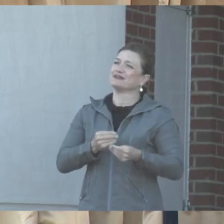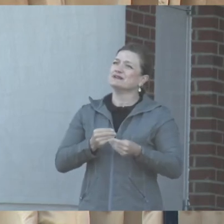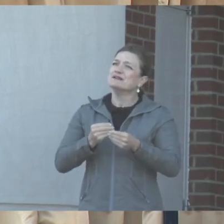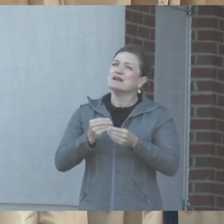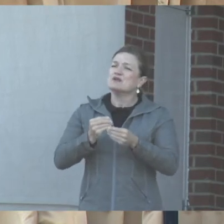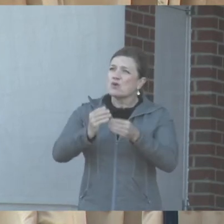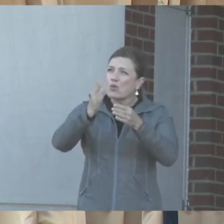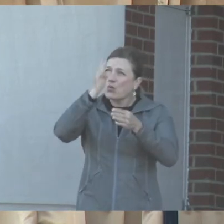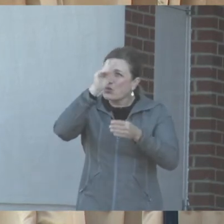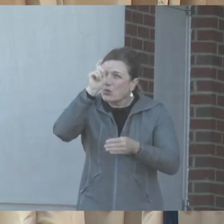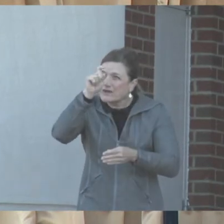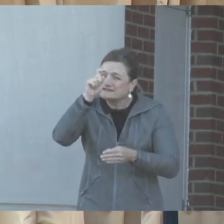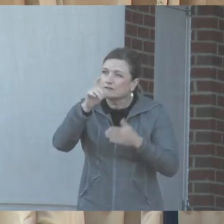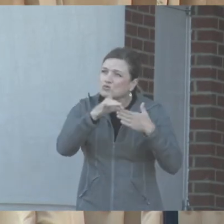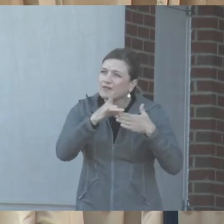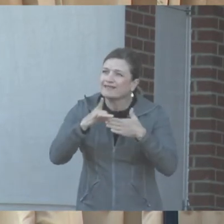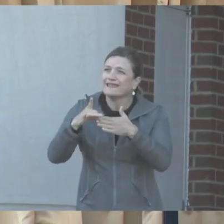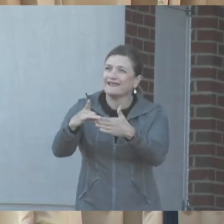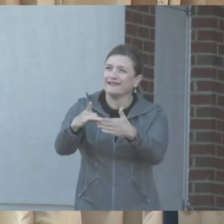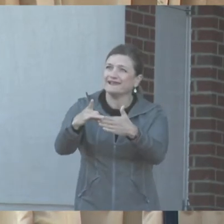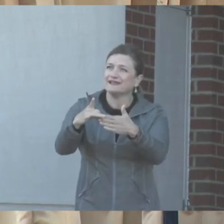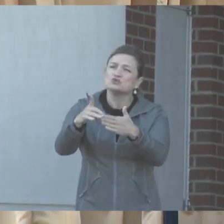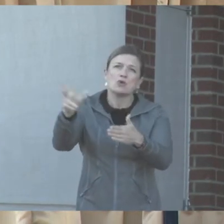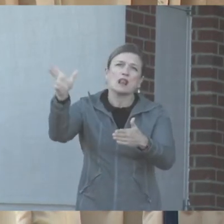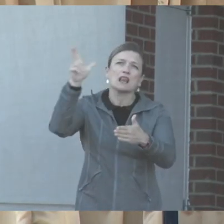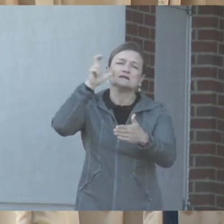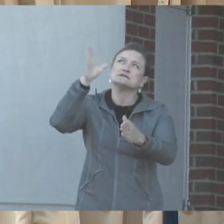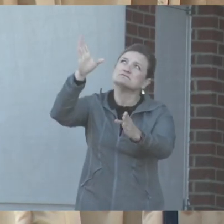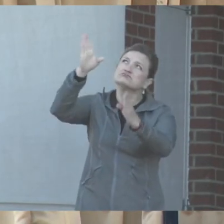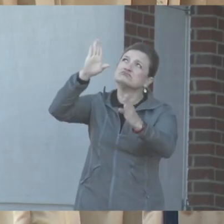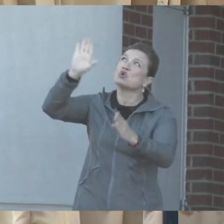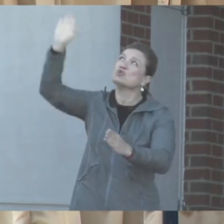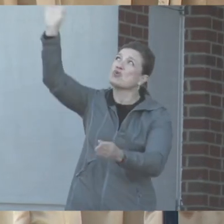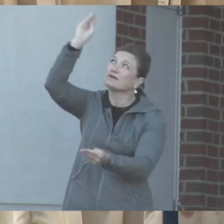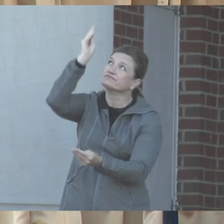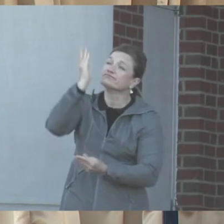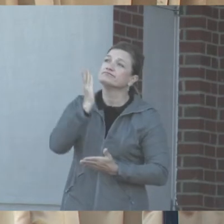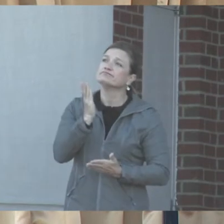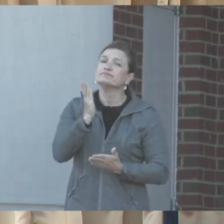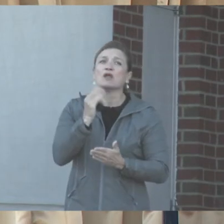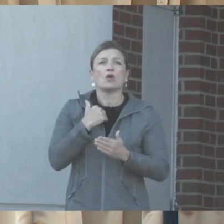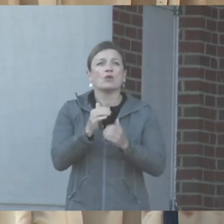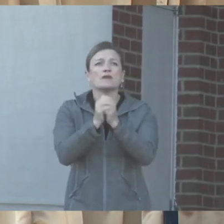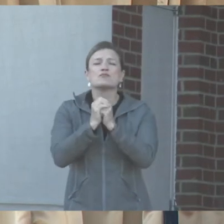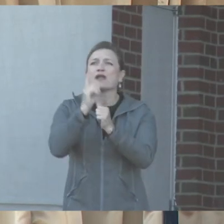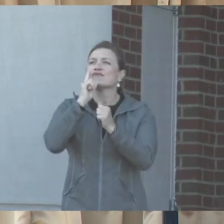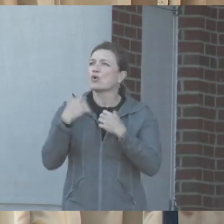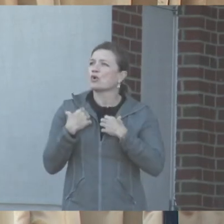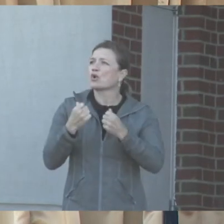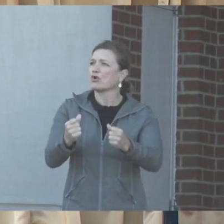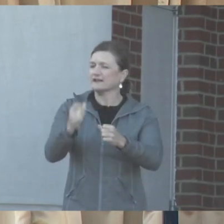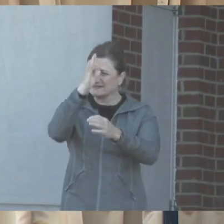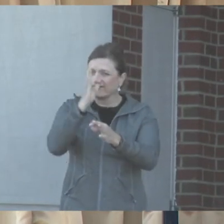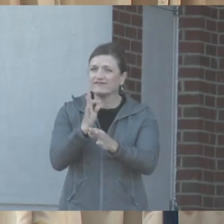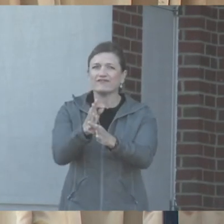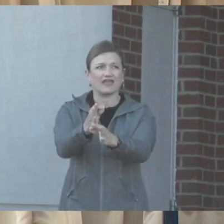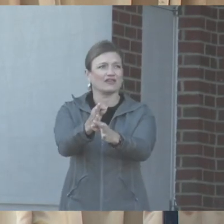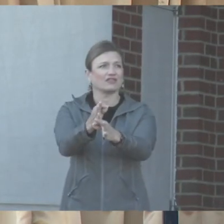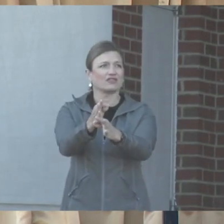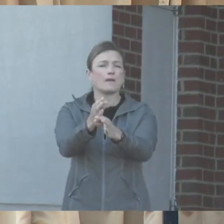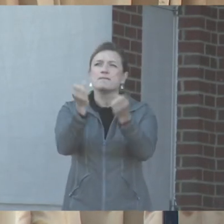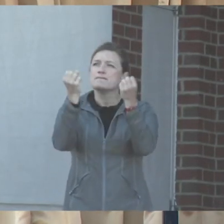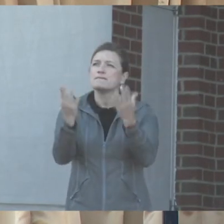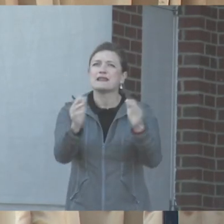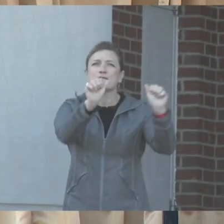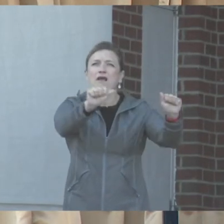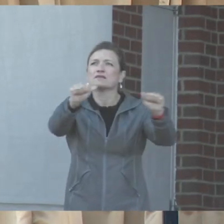hear when and how you choose to speak to them. We pray for courage and faith to realize the endless possibilities before them